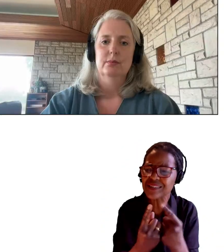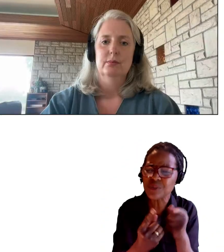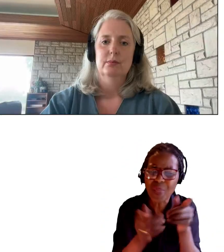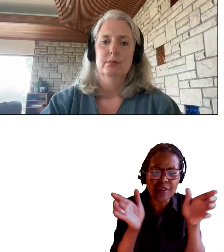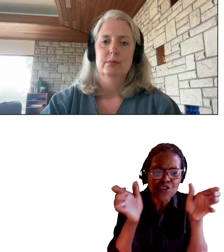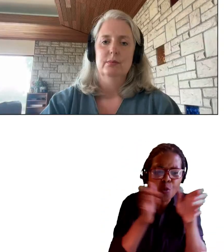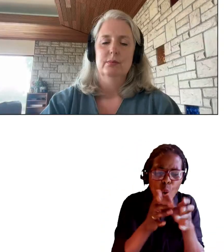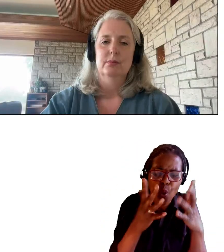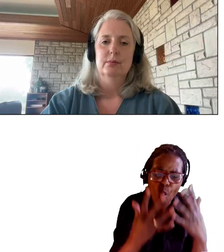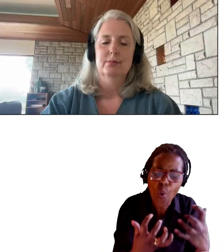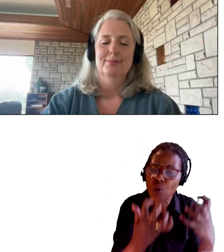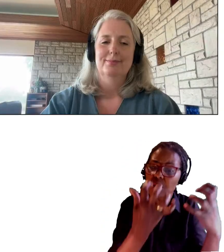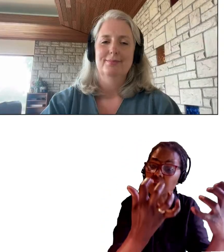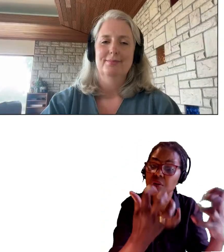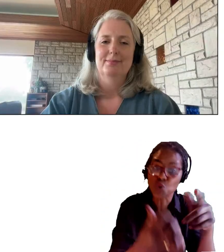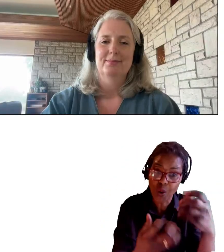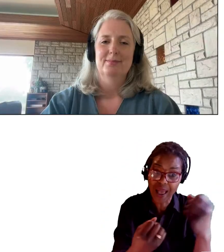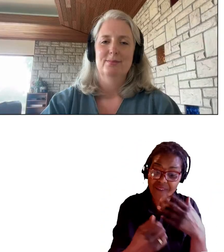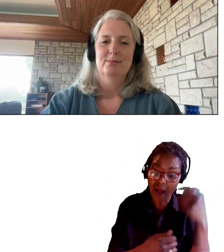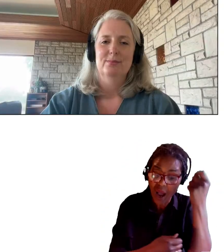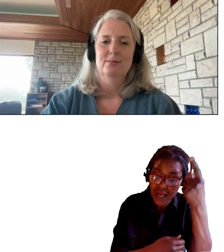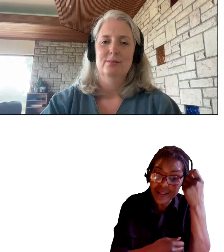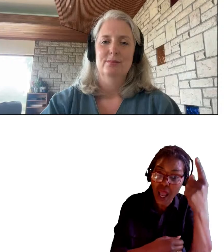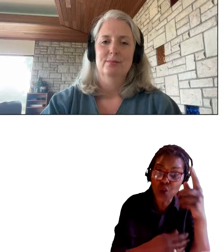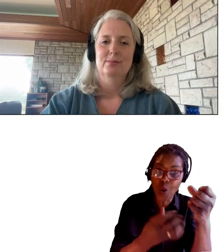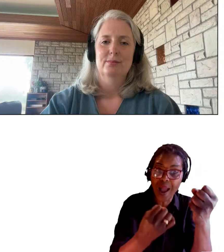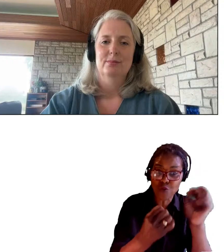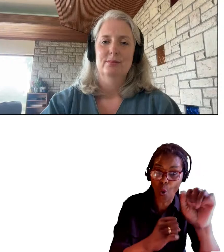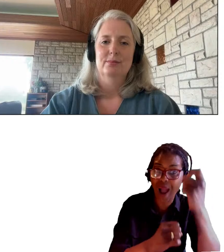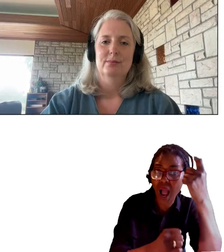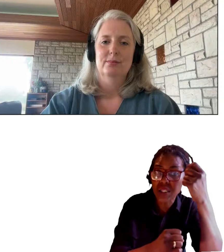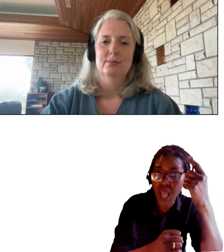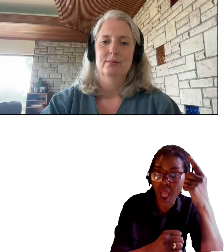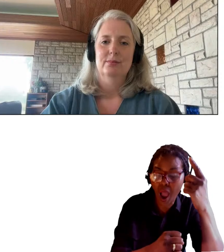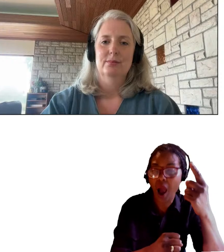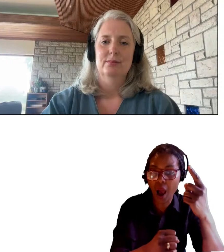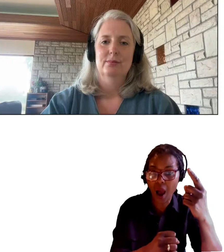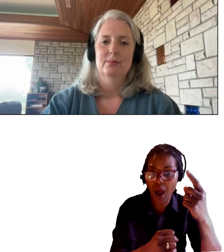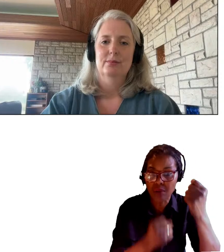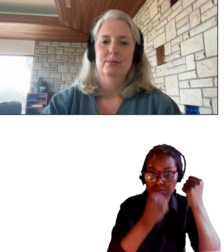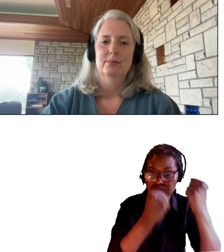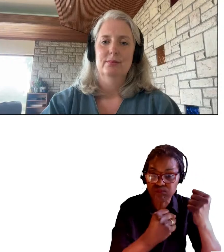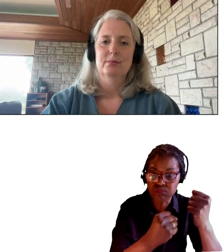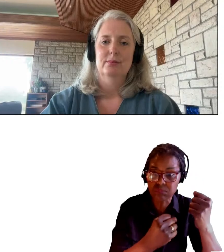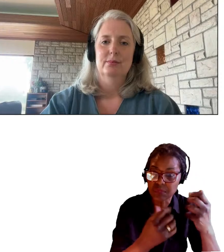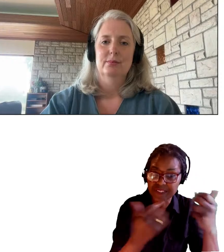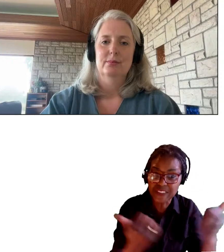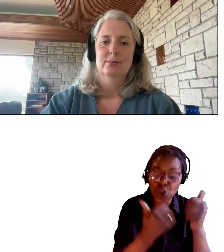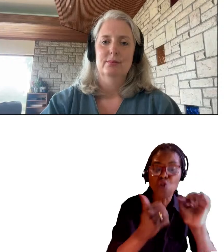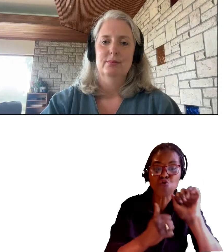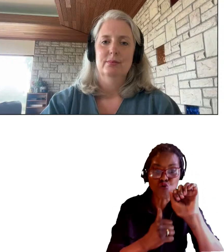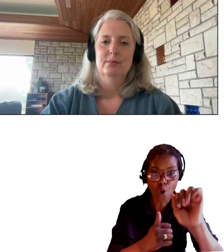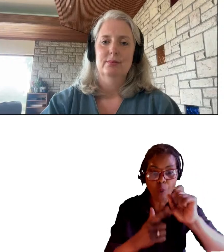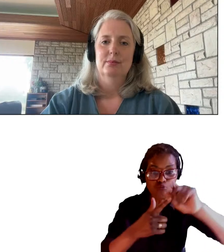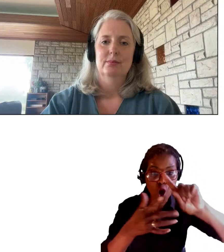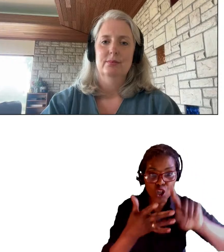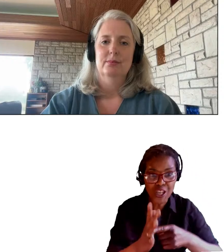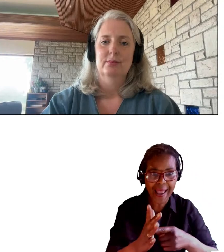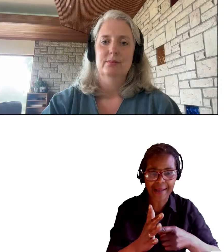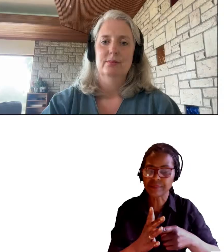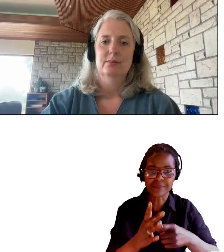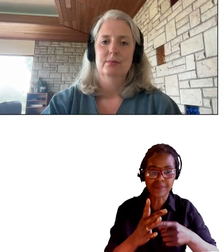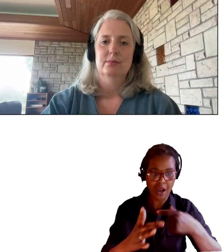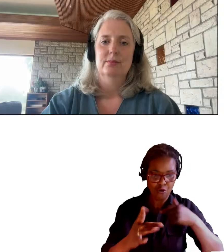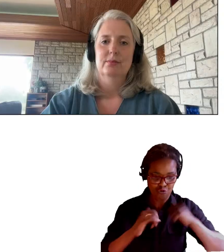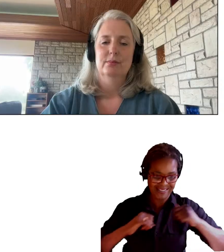idea to do that? Or is your project pretty solid and it's already there and you just need to move it to the next